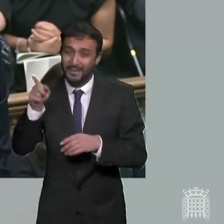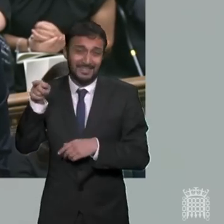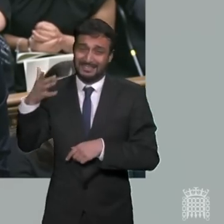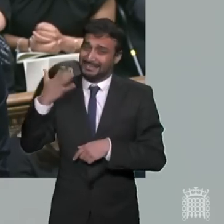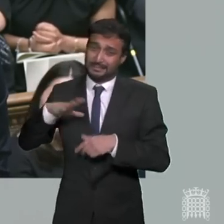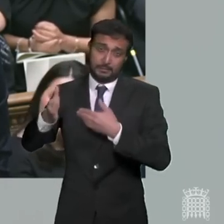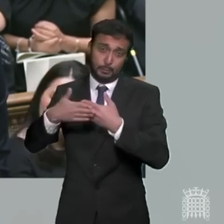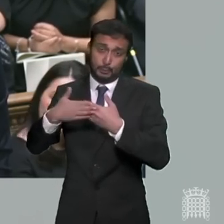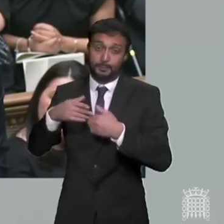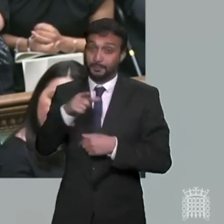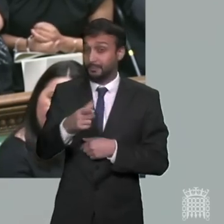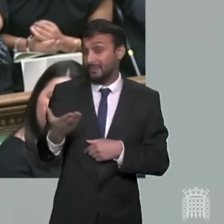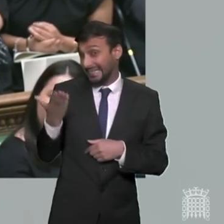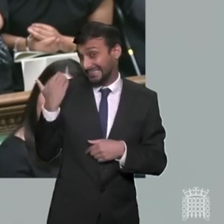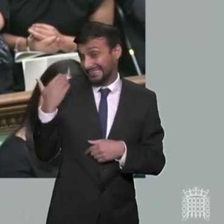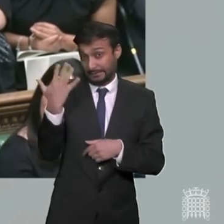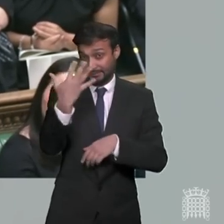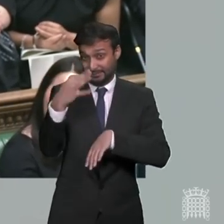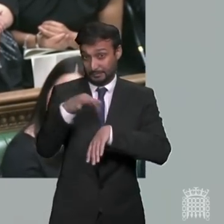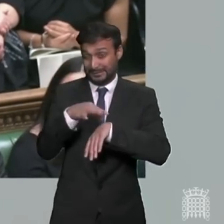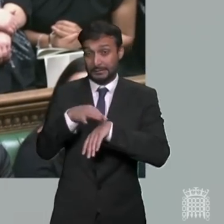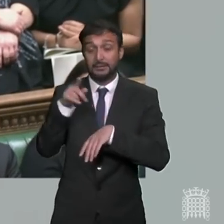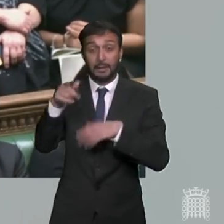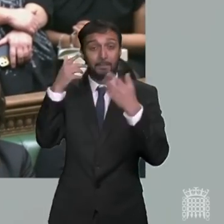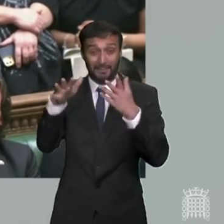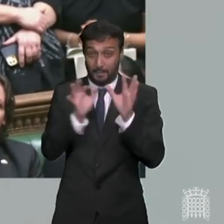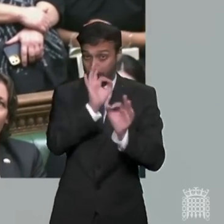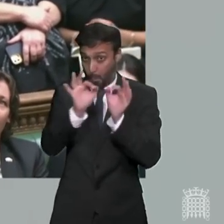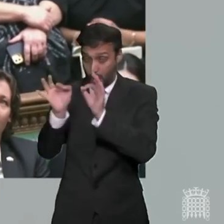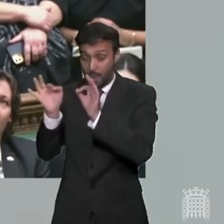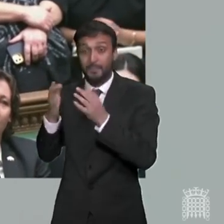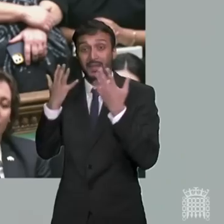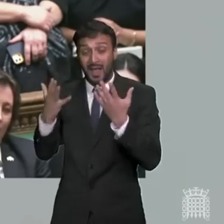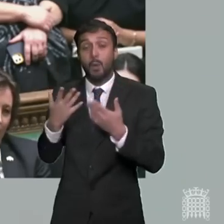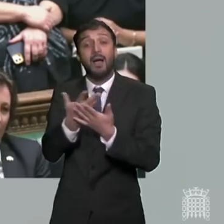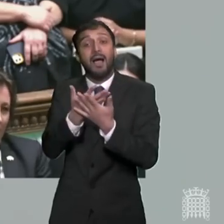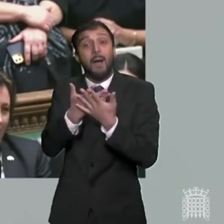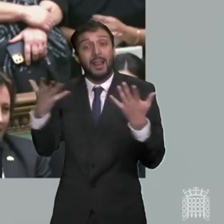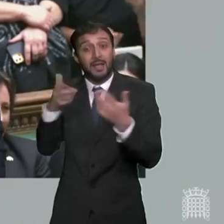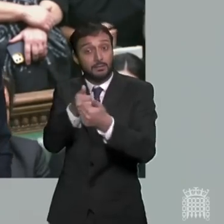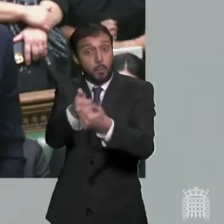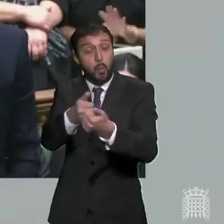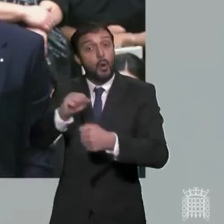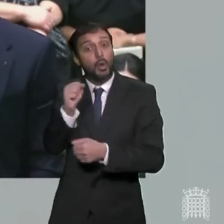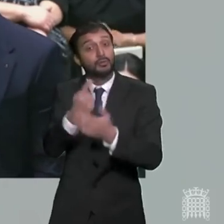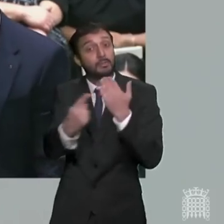minutes, a poll has landed which shows that support for Scottish independence has now hit 56%.